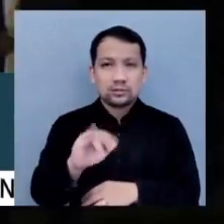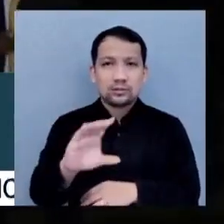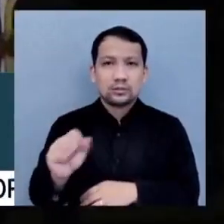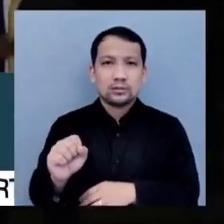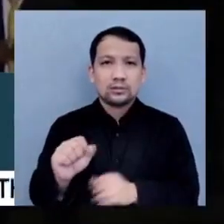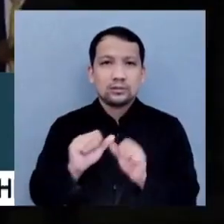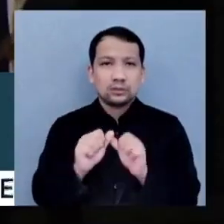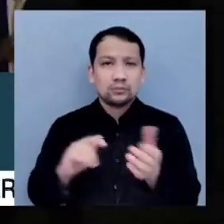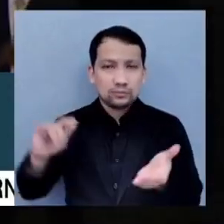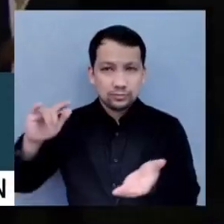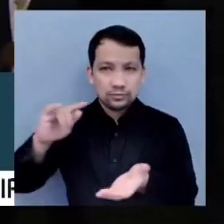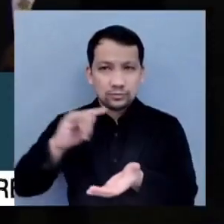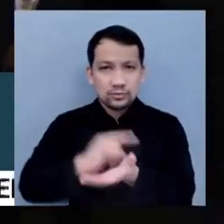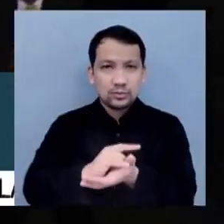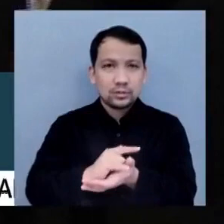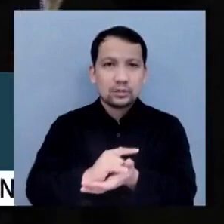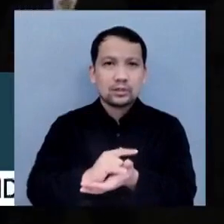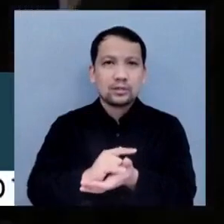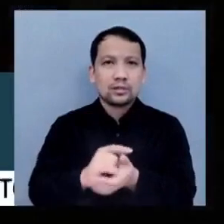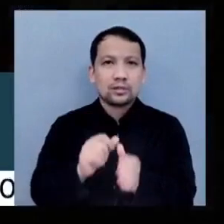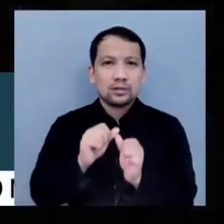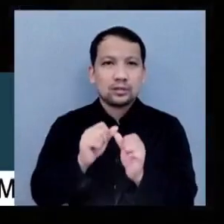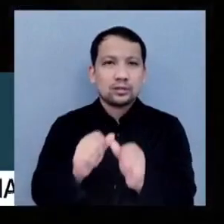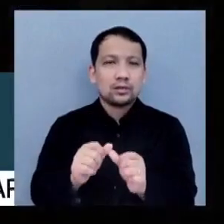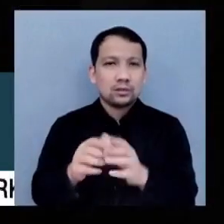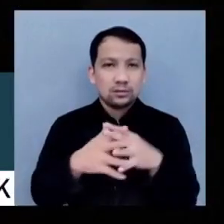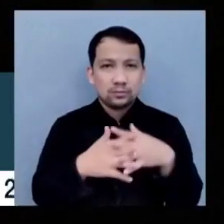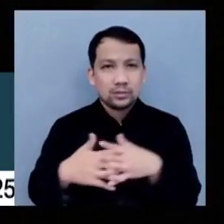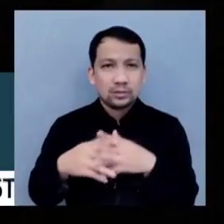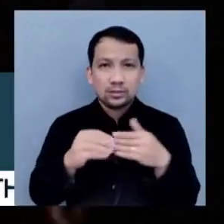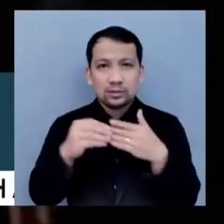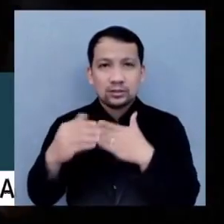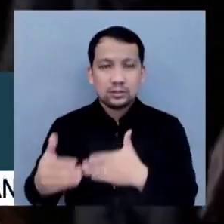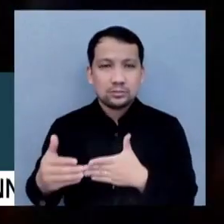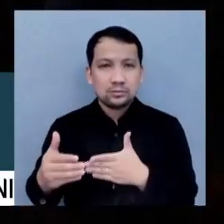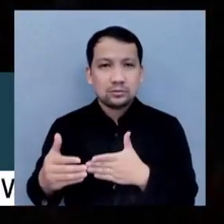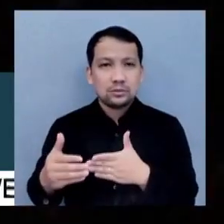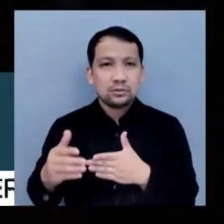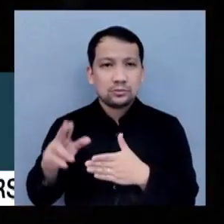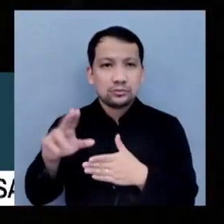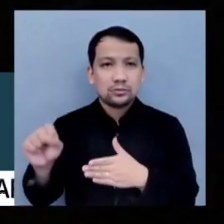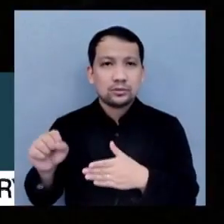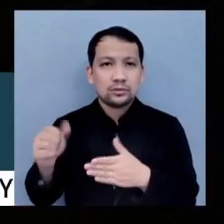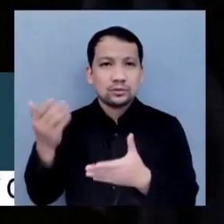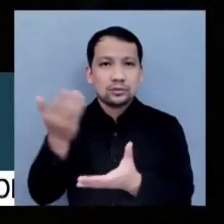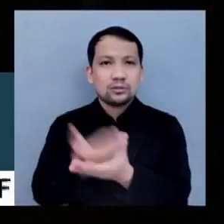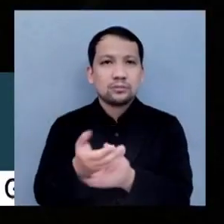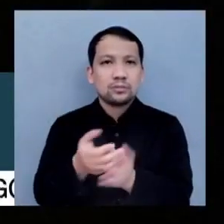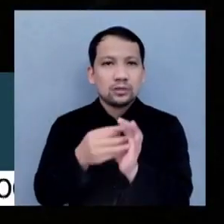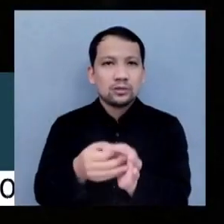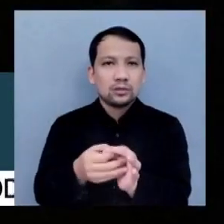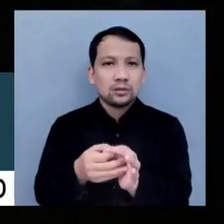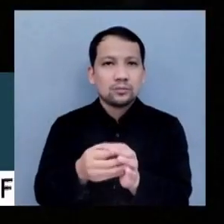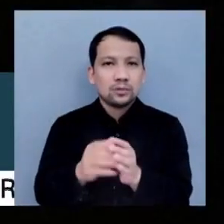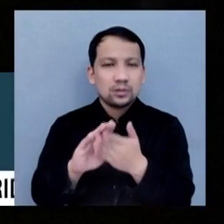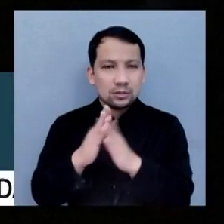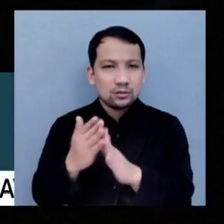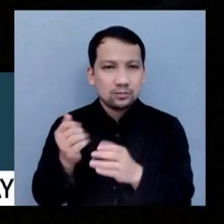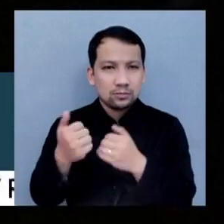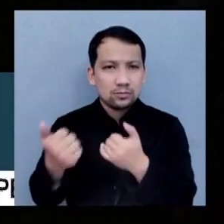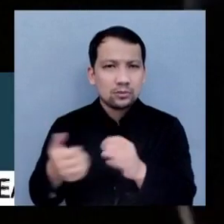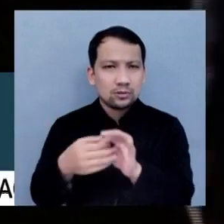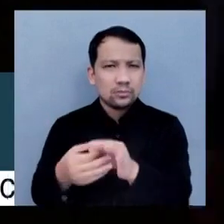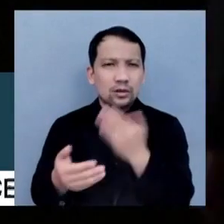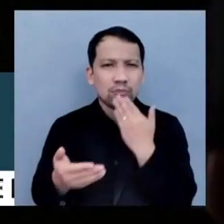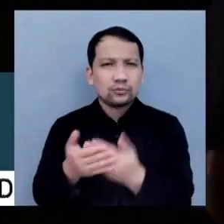he landed in near Belfast. The American leader arrives at a delicate political time in Northern Ireland as he helps mark the so-called Good